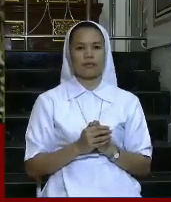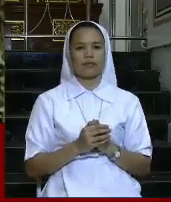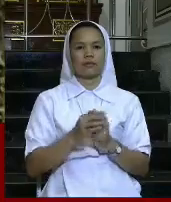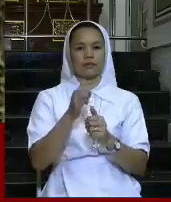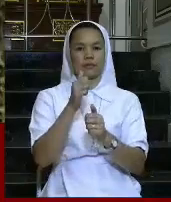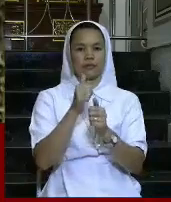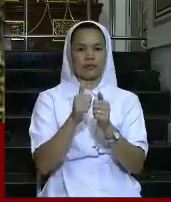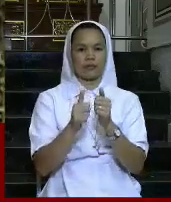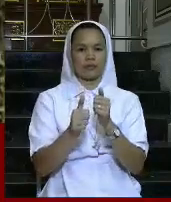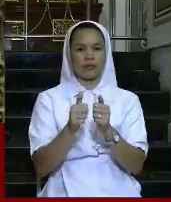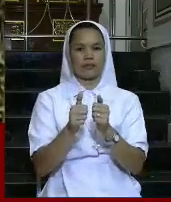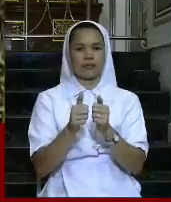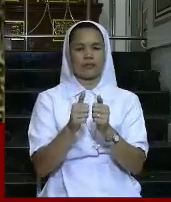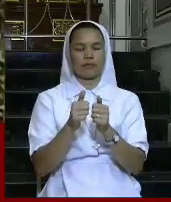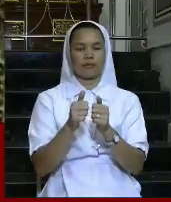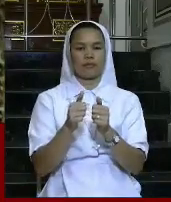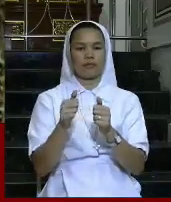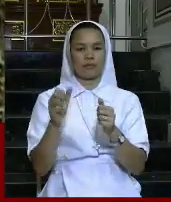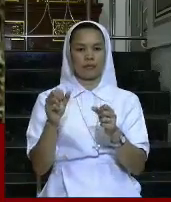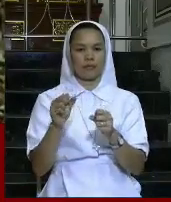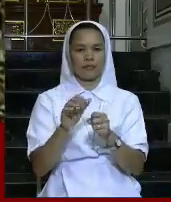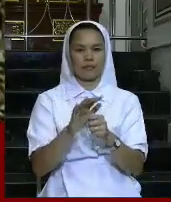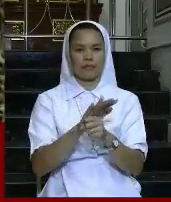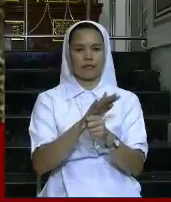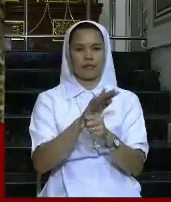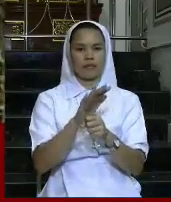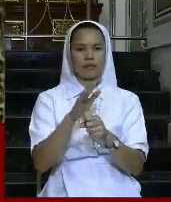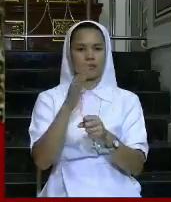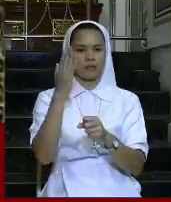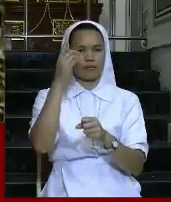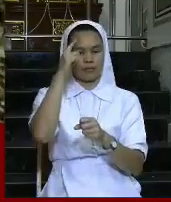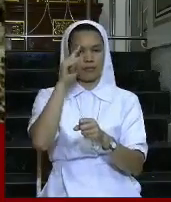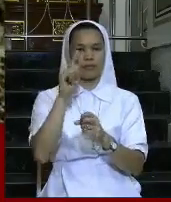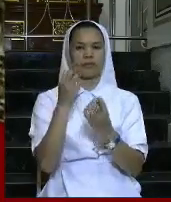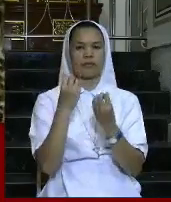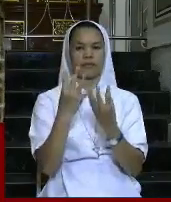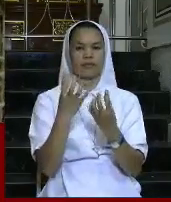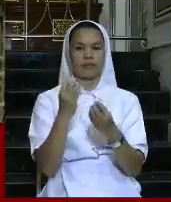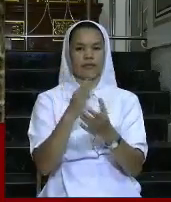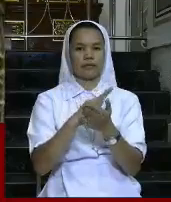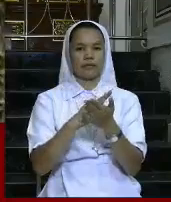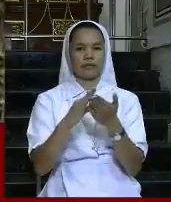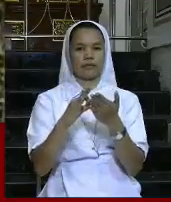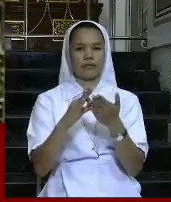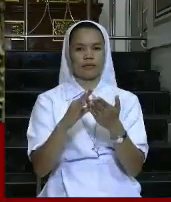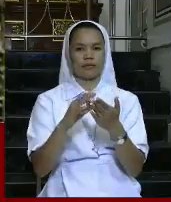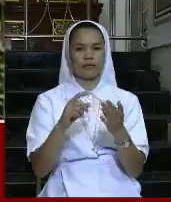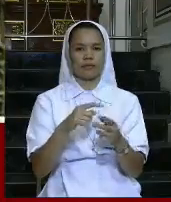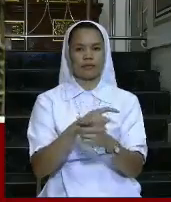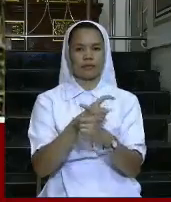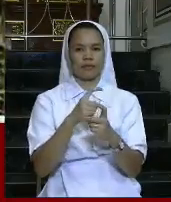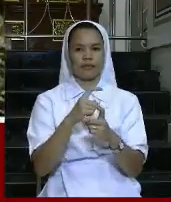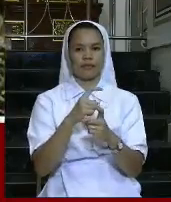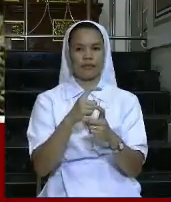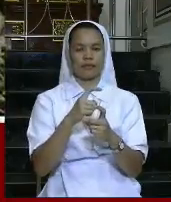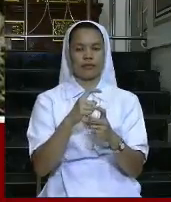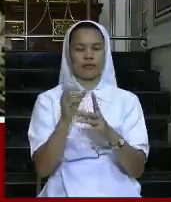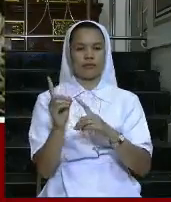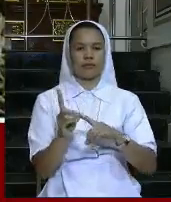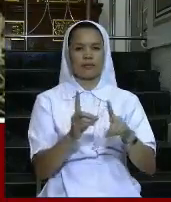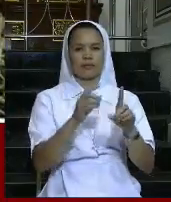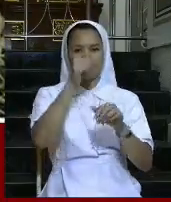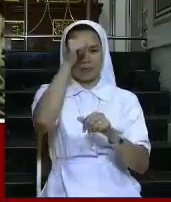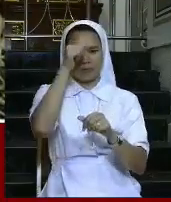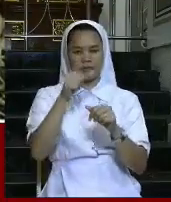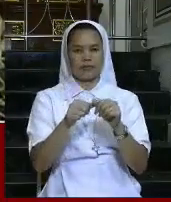which will be poured out for you and for many for the forgiveness of sins. Do this